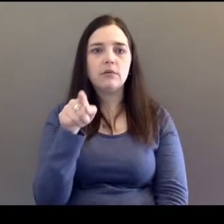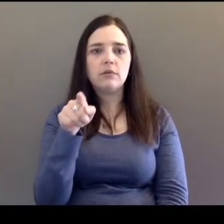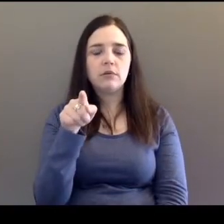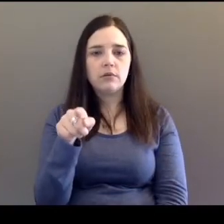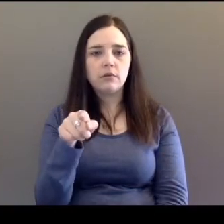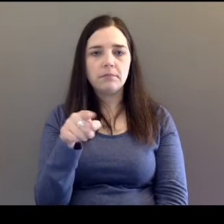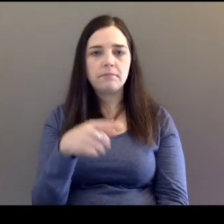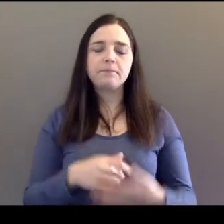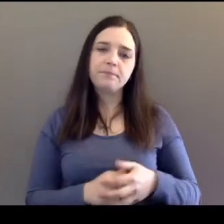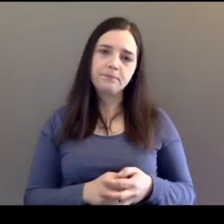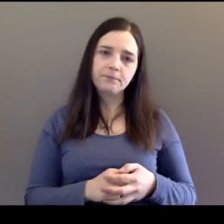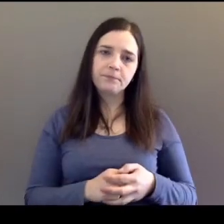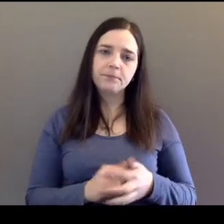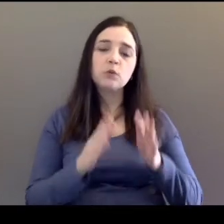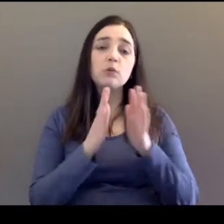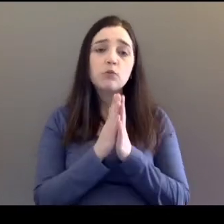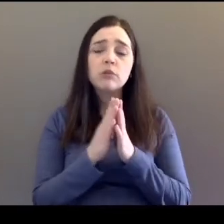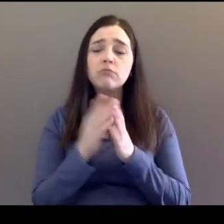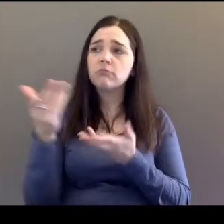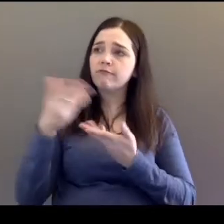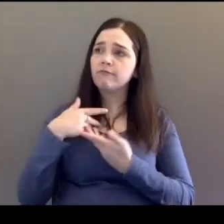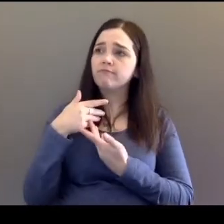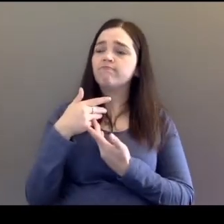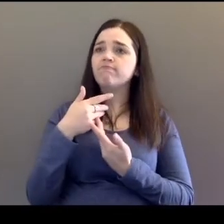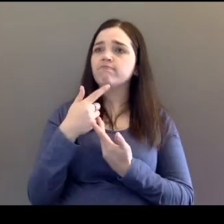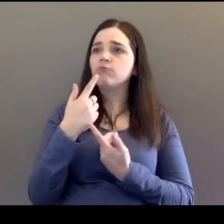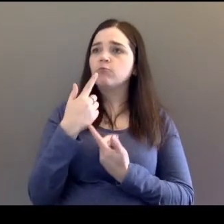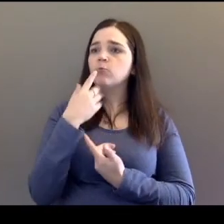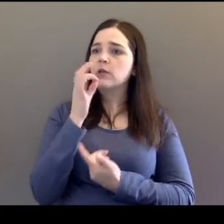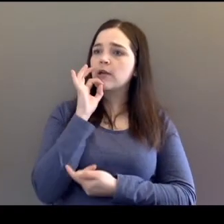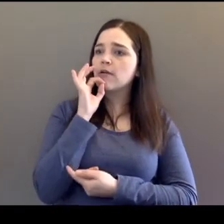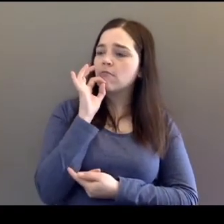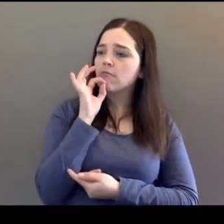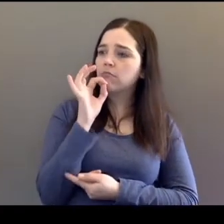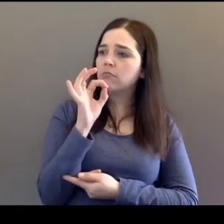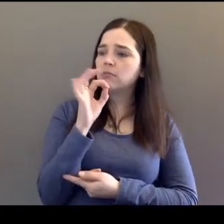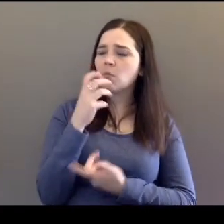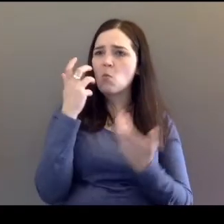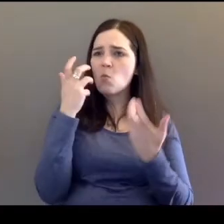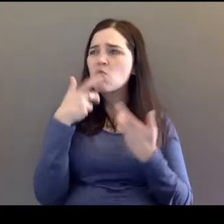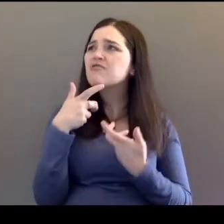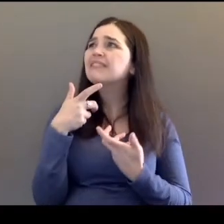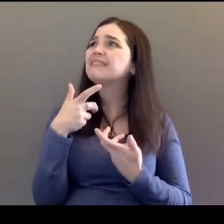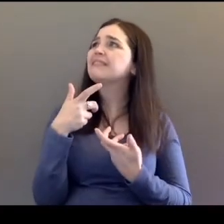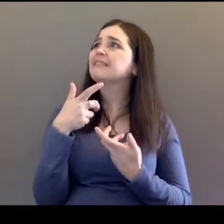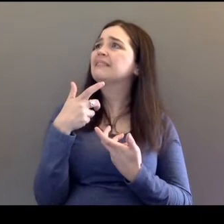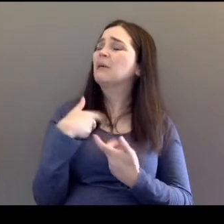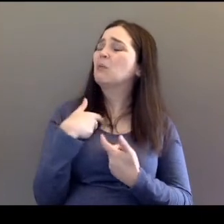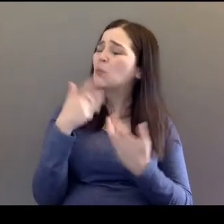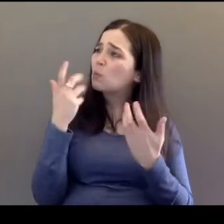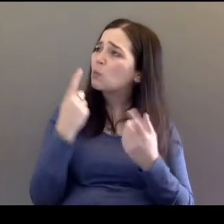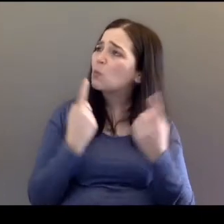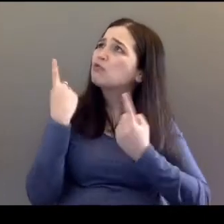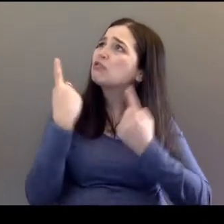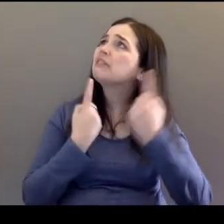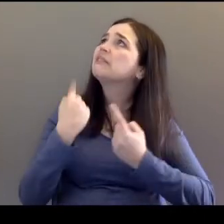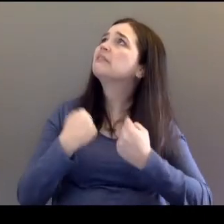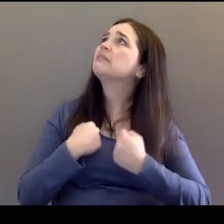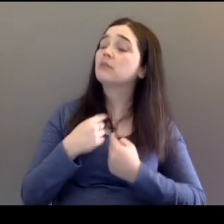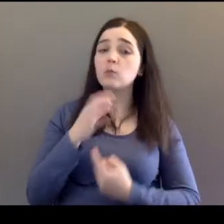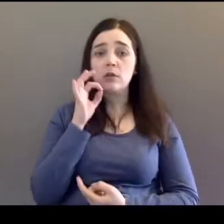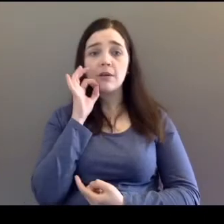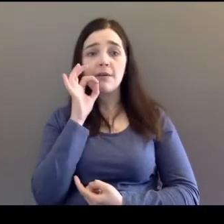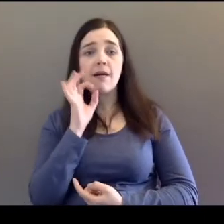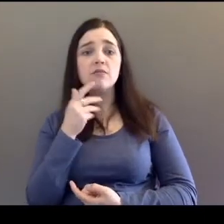The prayer gives us permission to pray for what we want. If you're worried about things just now, come and ask, as these people asked for their daily bread, so we can